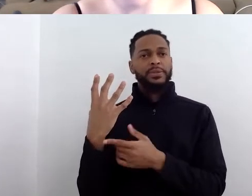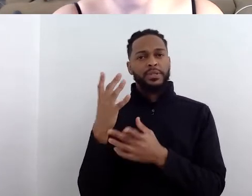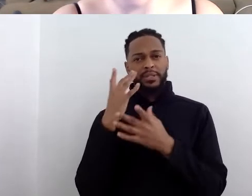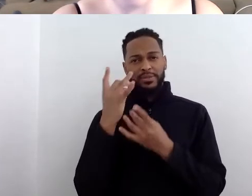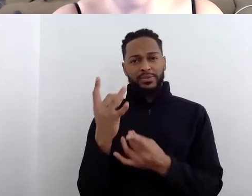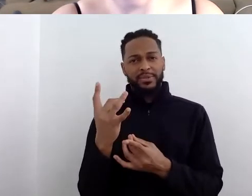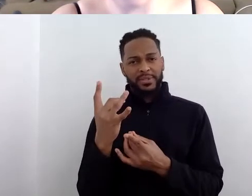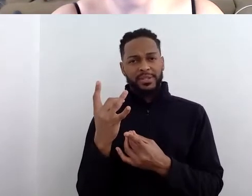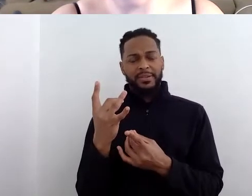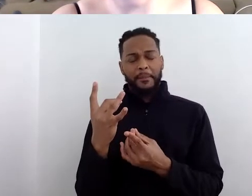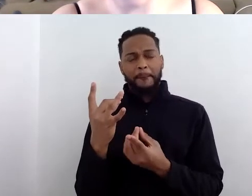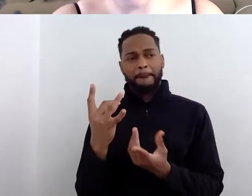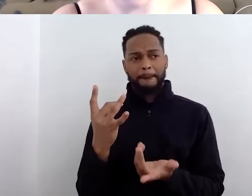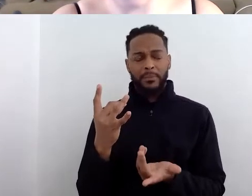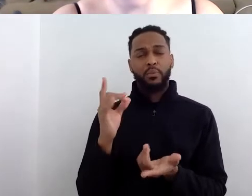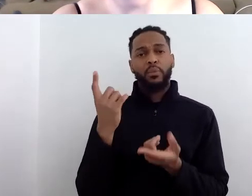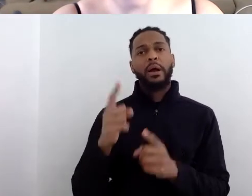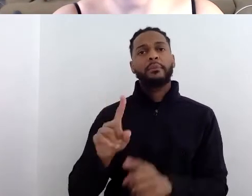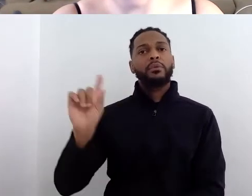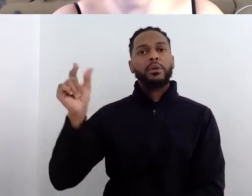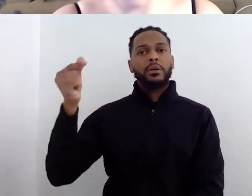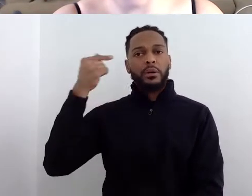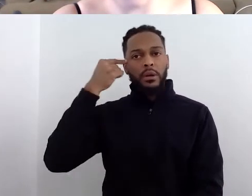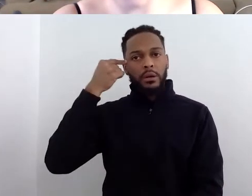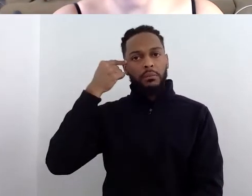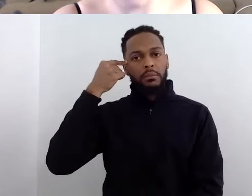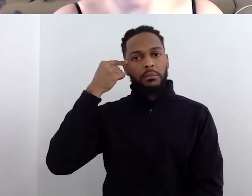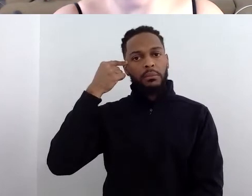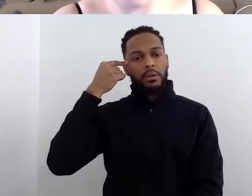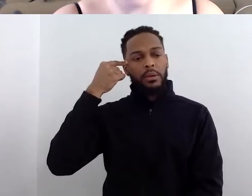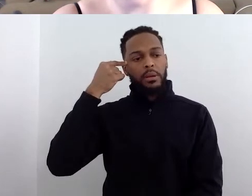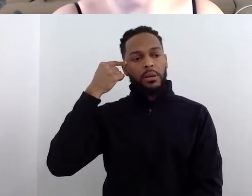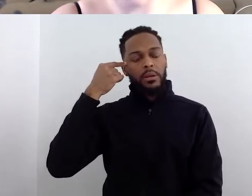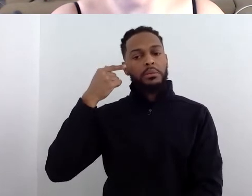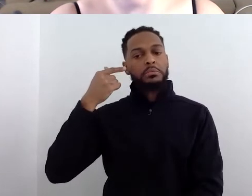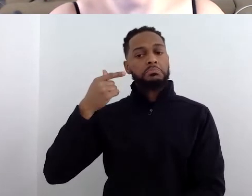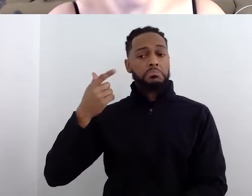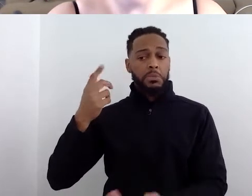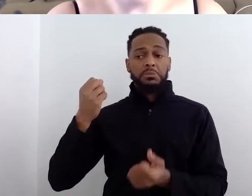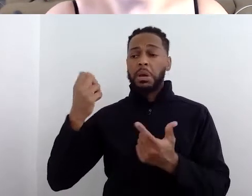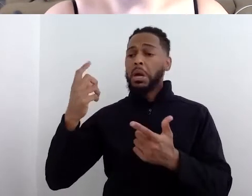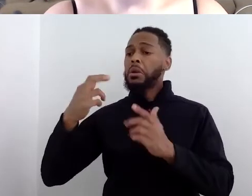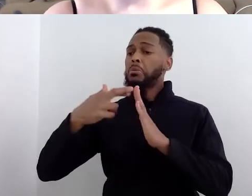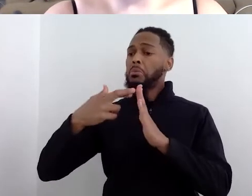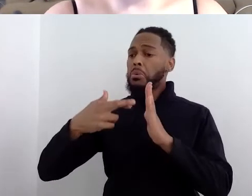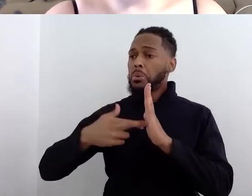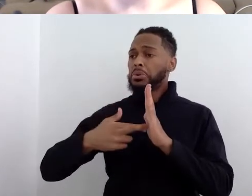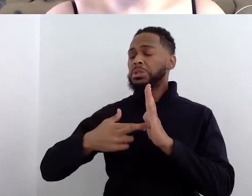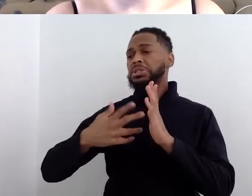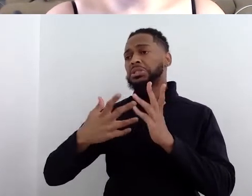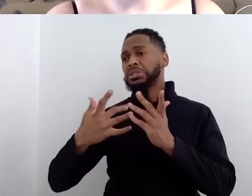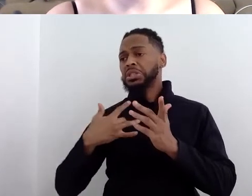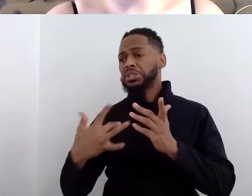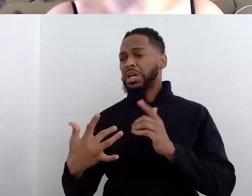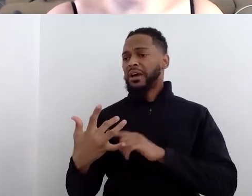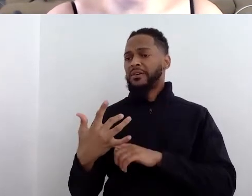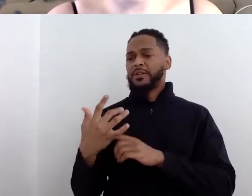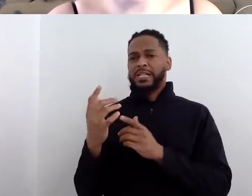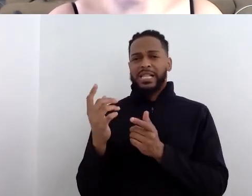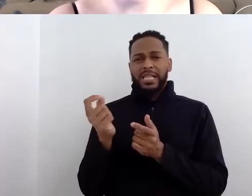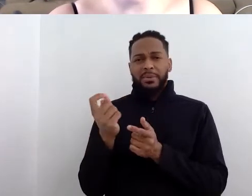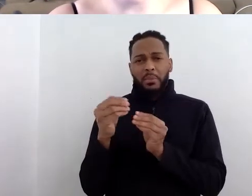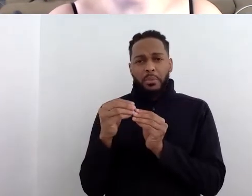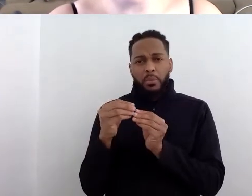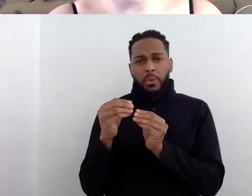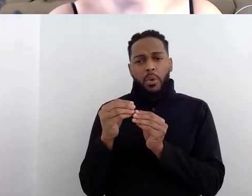first, the government loosened a lot of guidelines. So usually when we have a video visit, we have to have